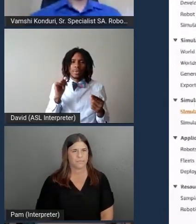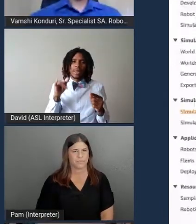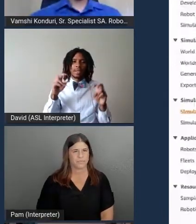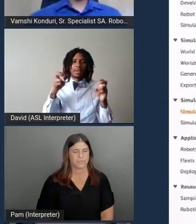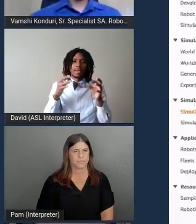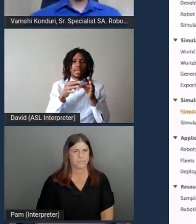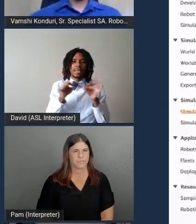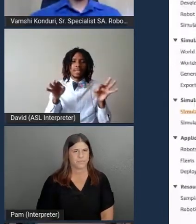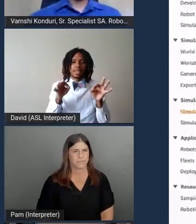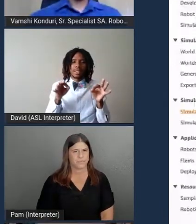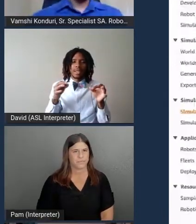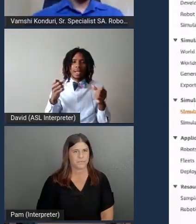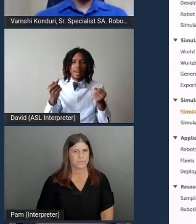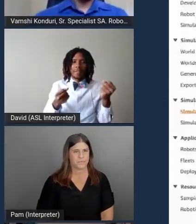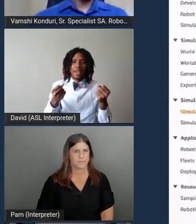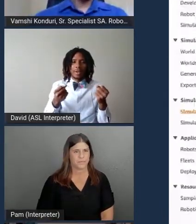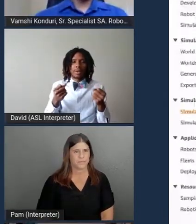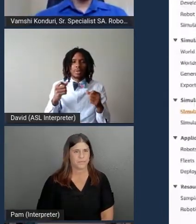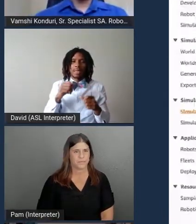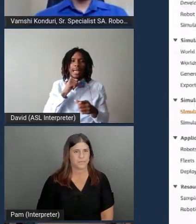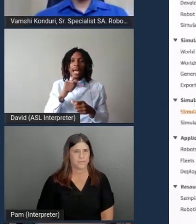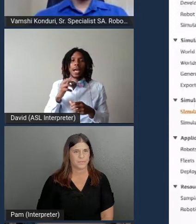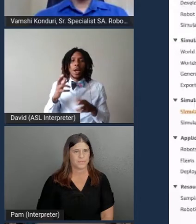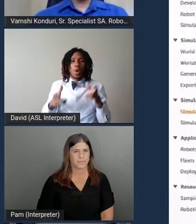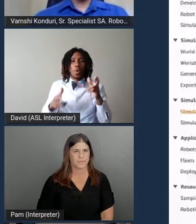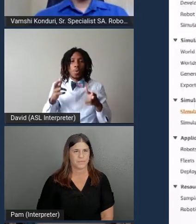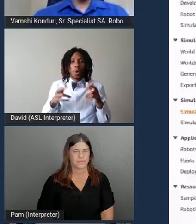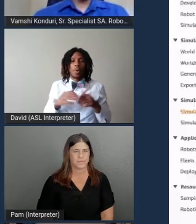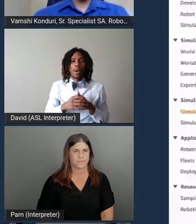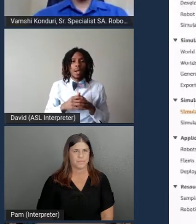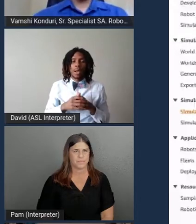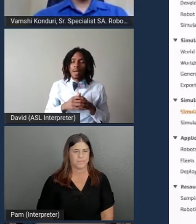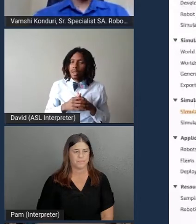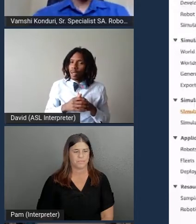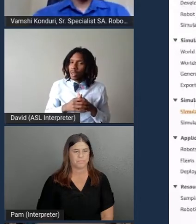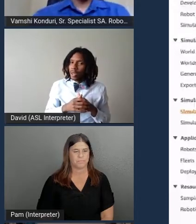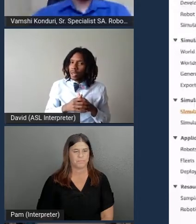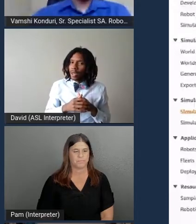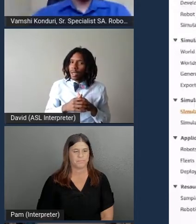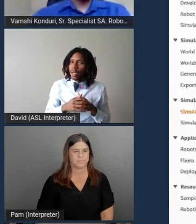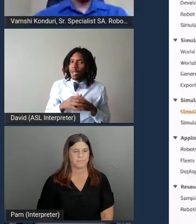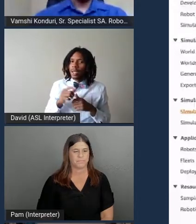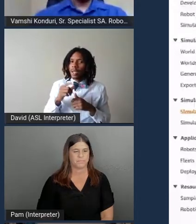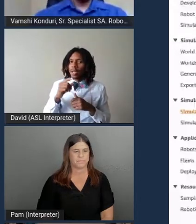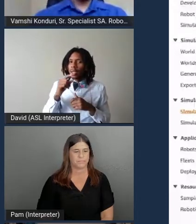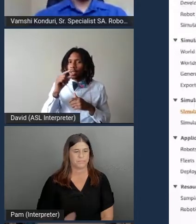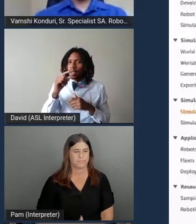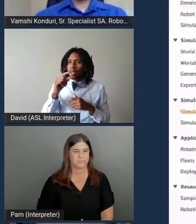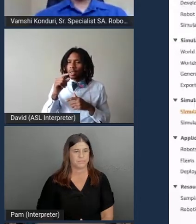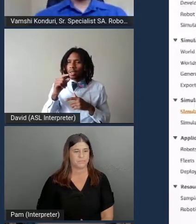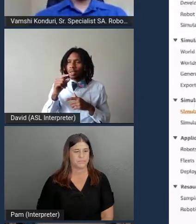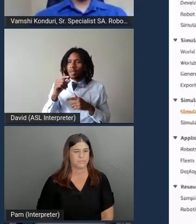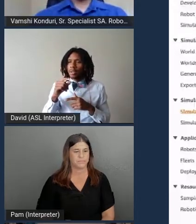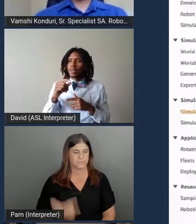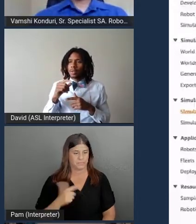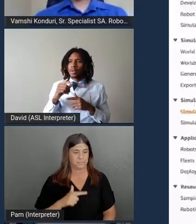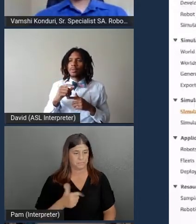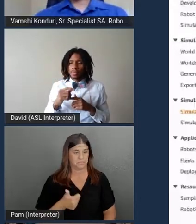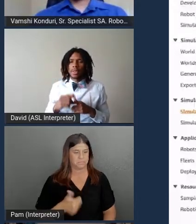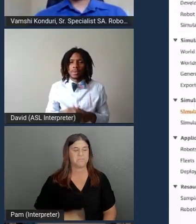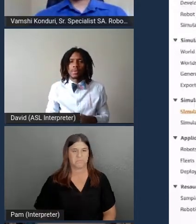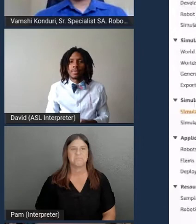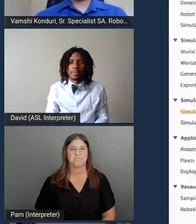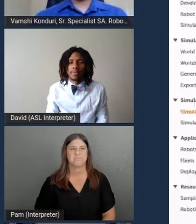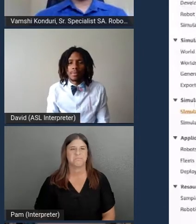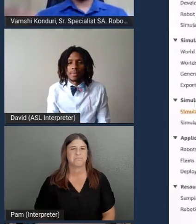that vehicles are not robots. I would say a Tesla or a Google autonomous car, or pretty much the entire autonomous vehicle section that's going on, in